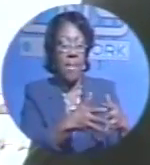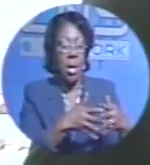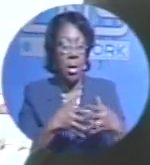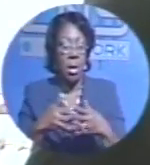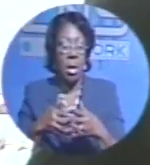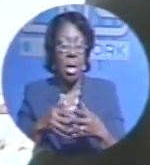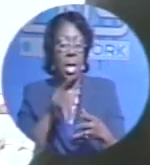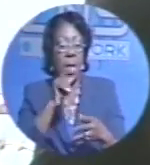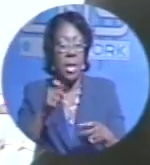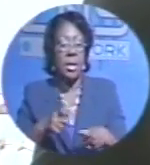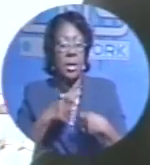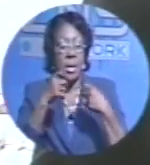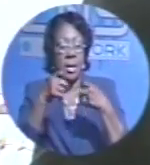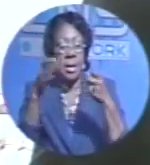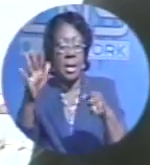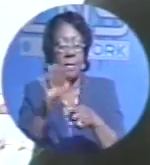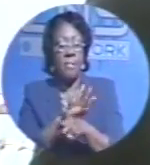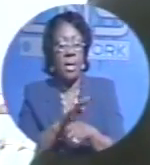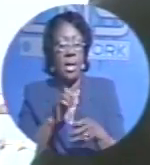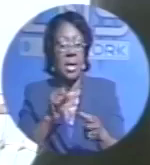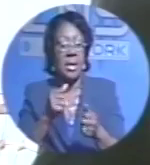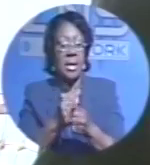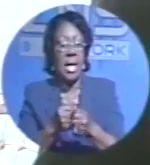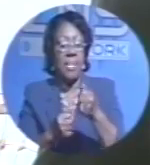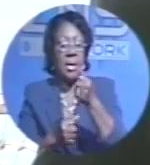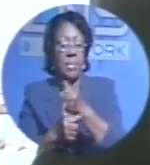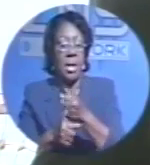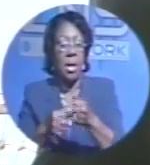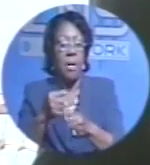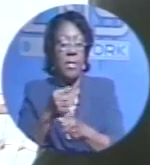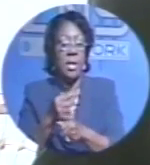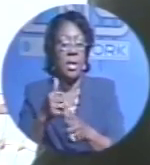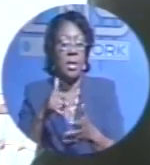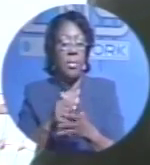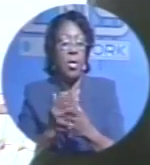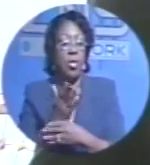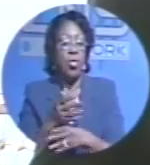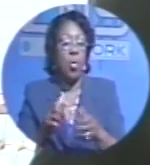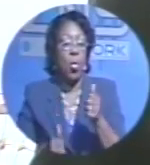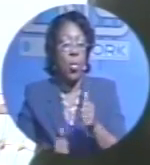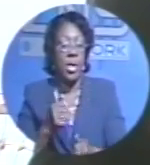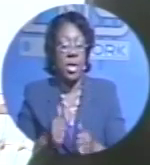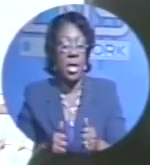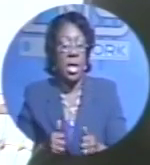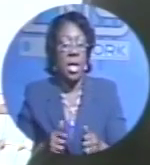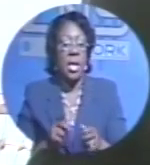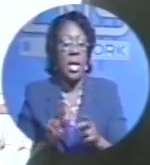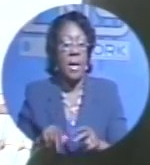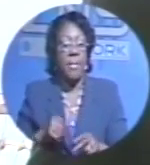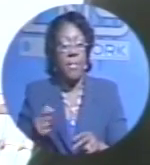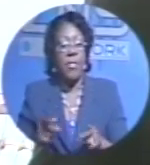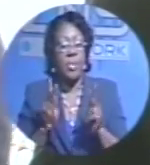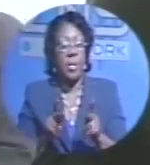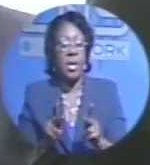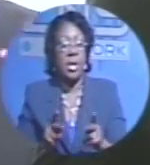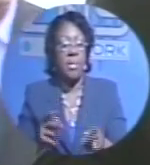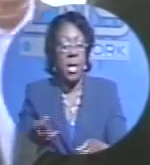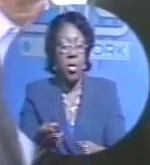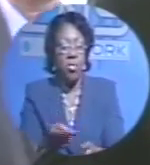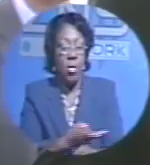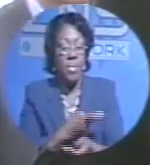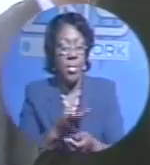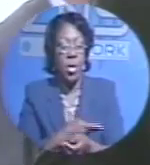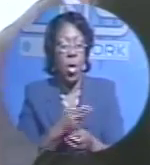successful establishment of a system through which the average person may reap the rewards of their